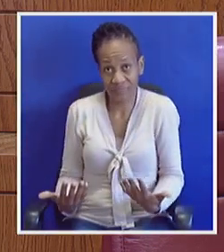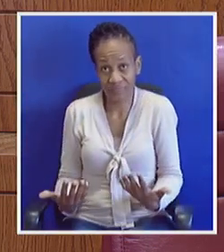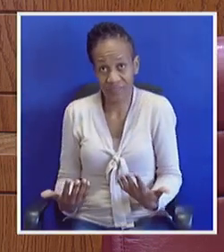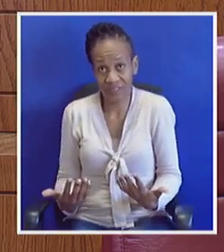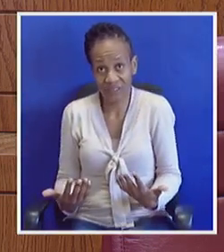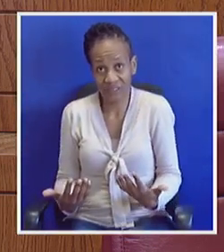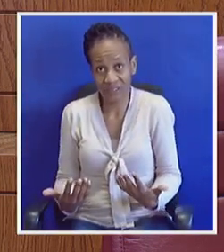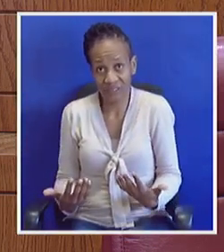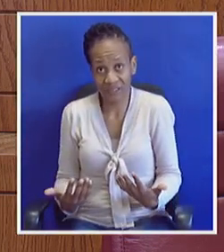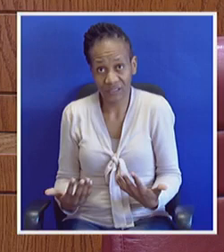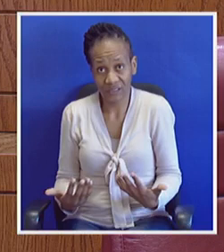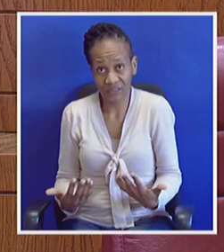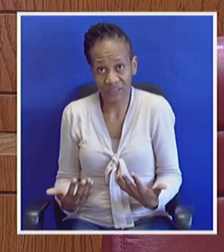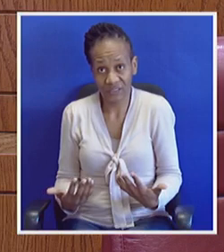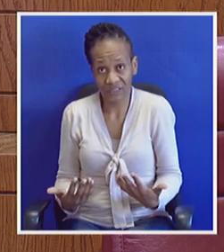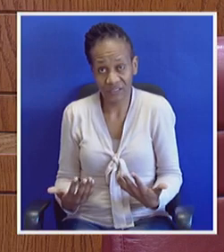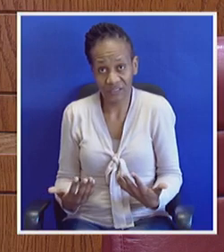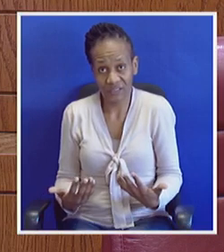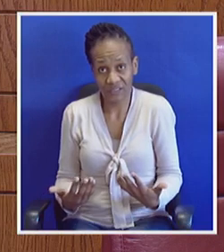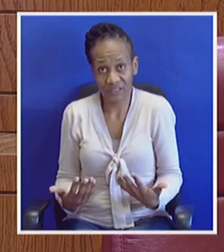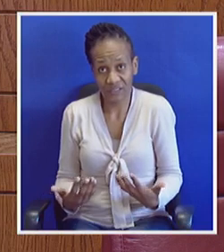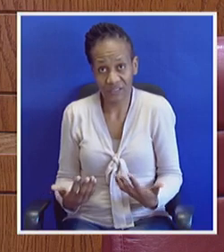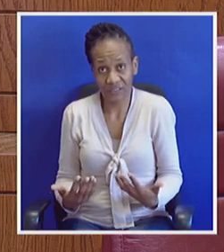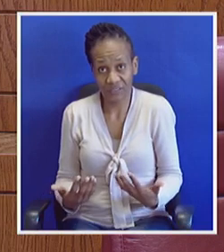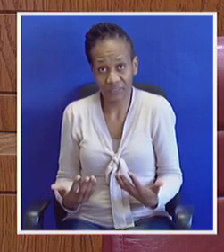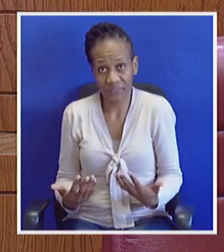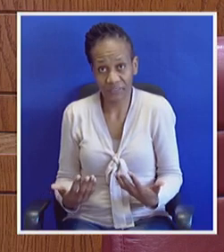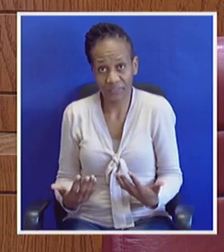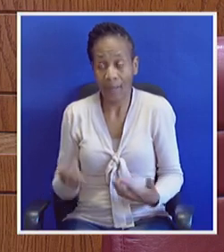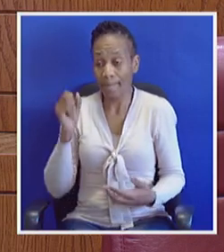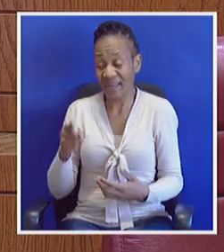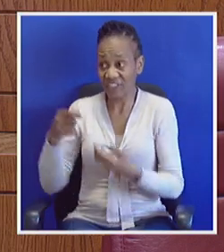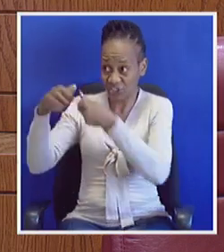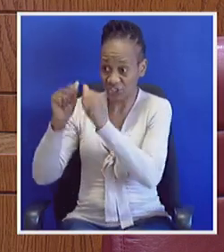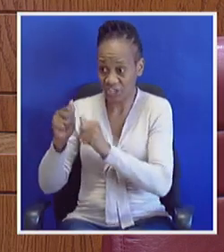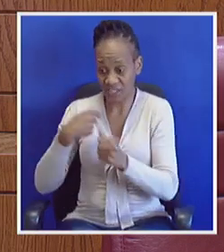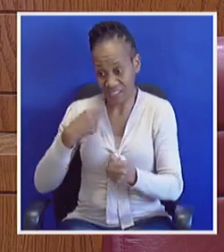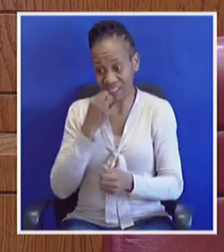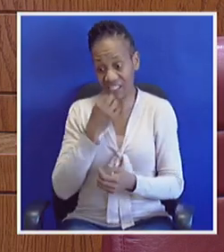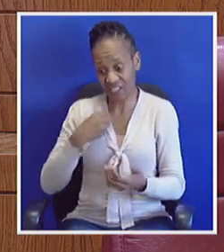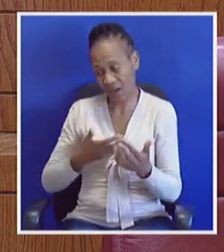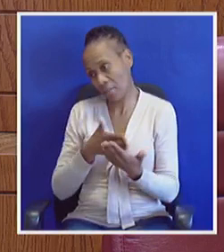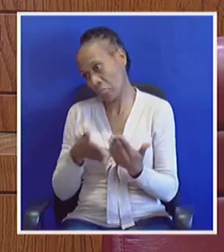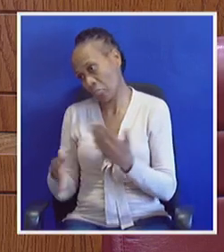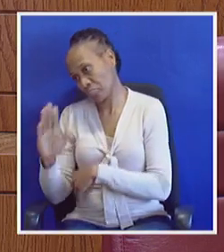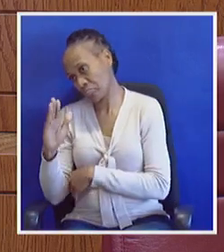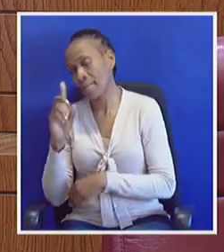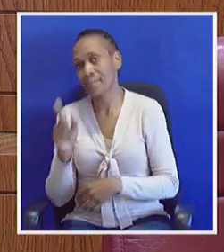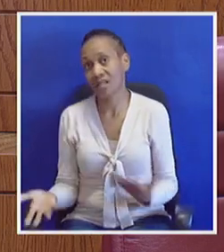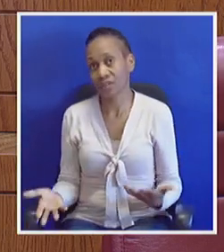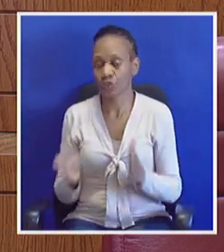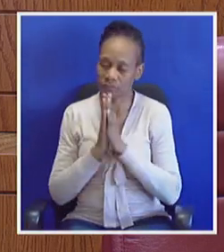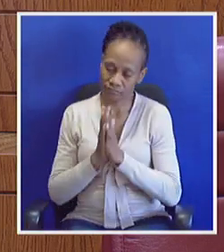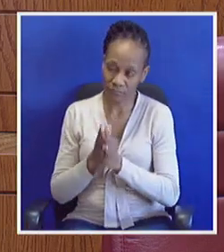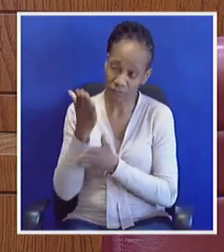for her to offer me that protection. She chased me out of the house. So I'm appealing to you,